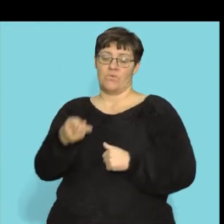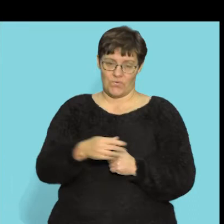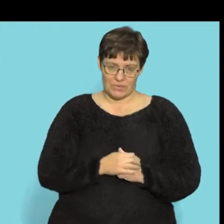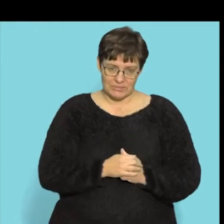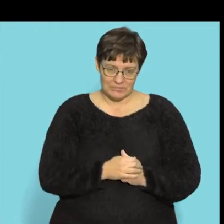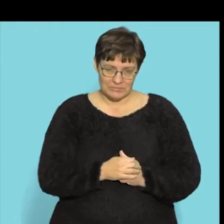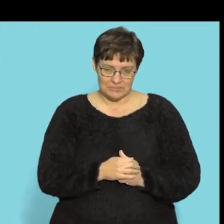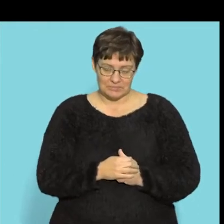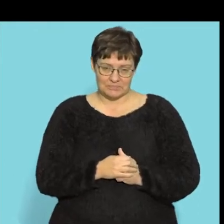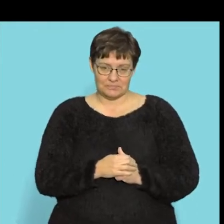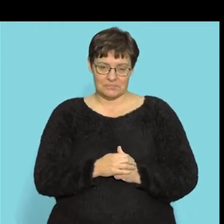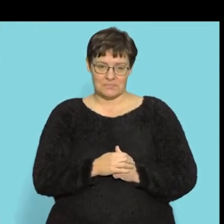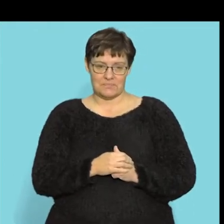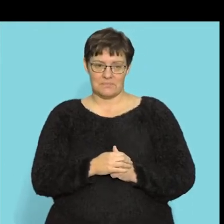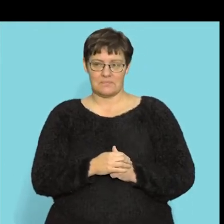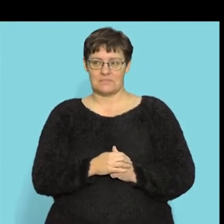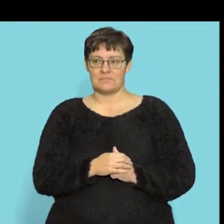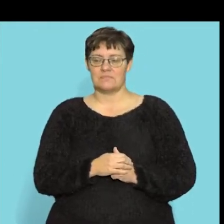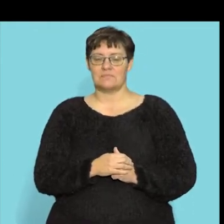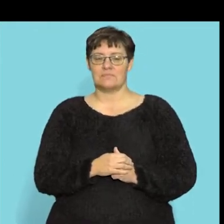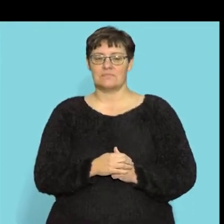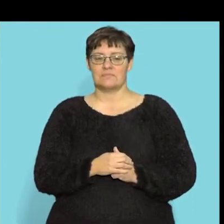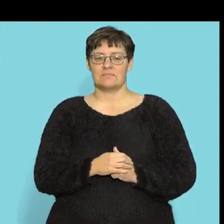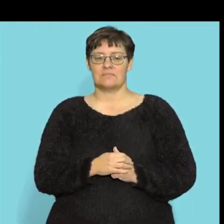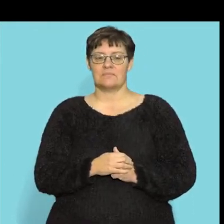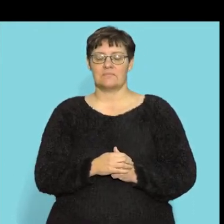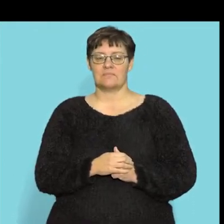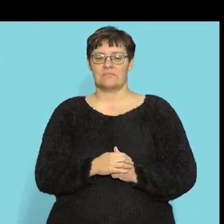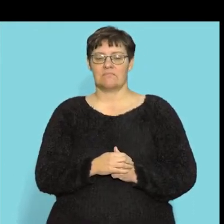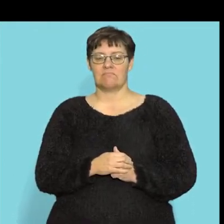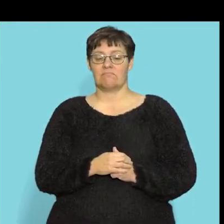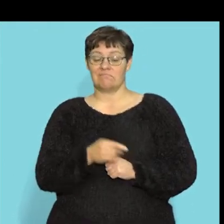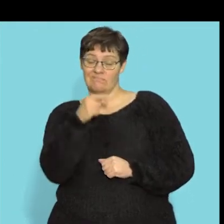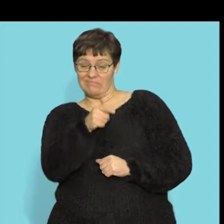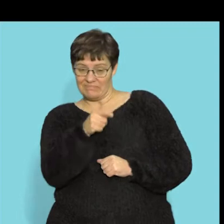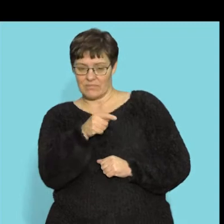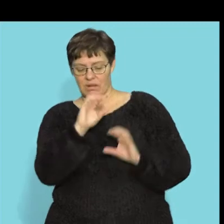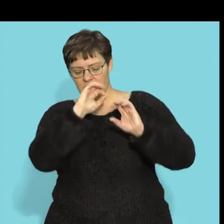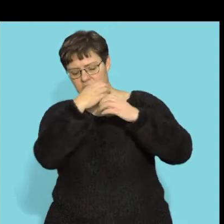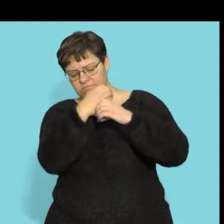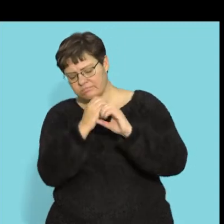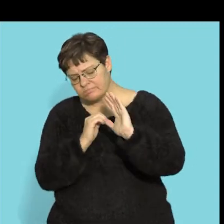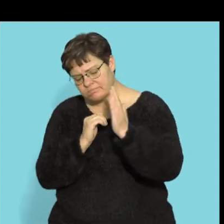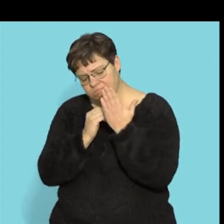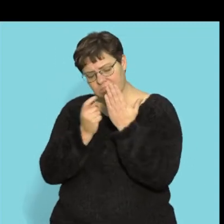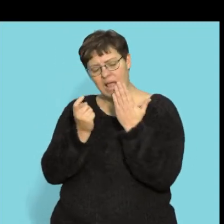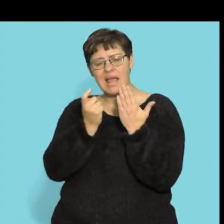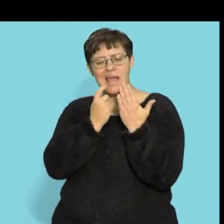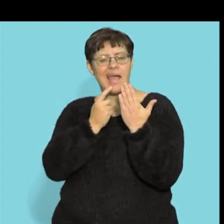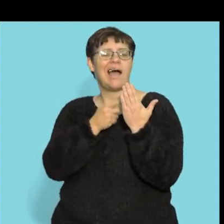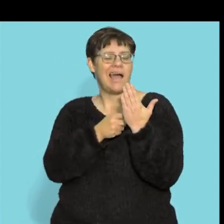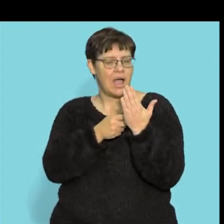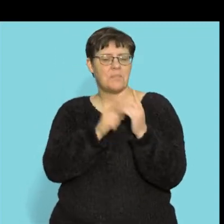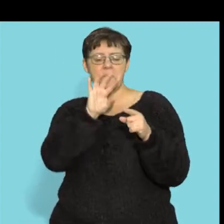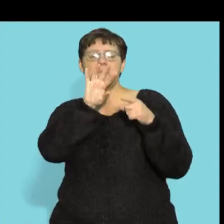Right. Okay. Now, based on this microview of metals, I think we are able to predict the